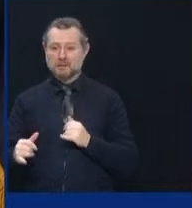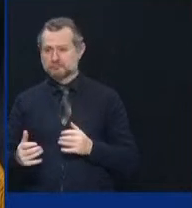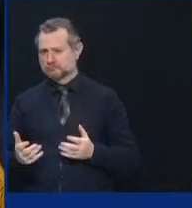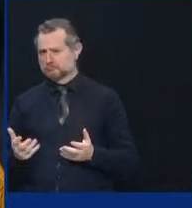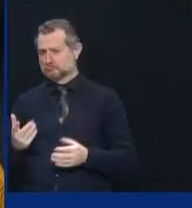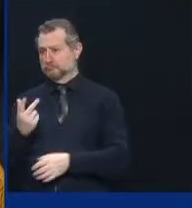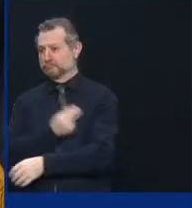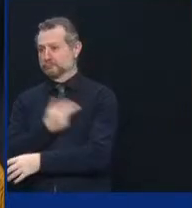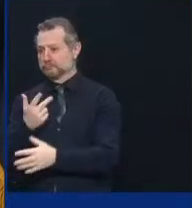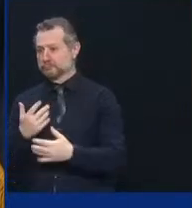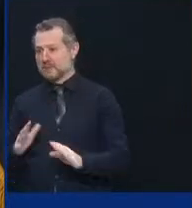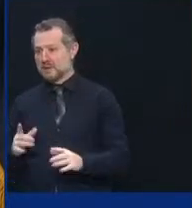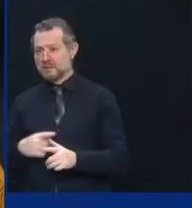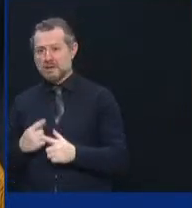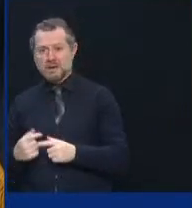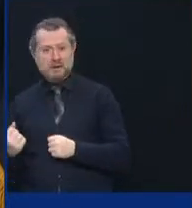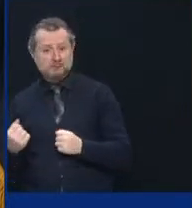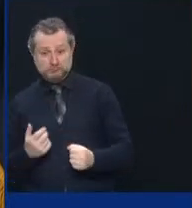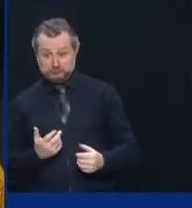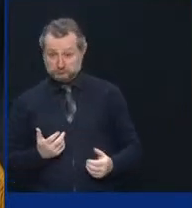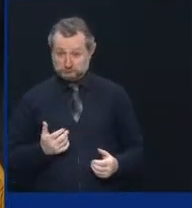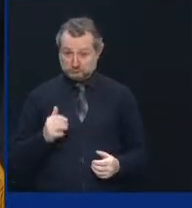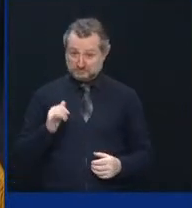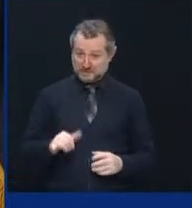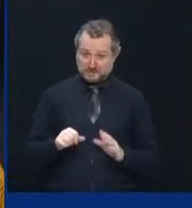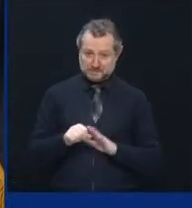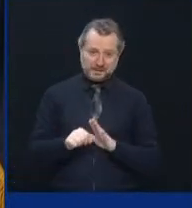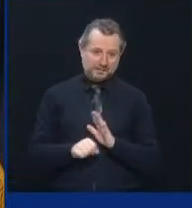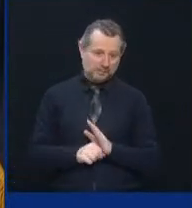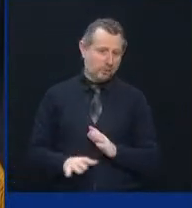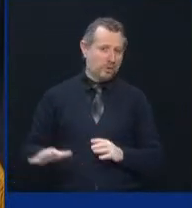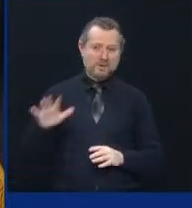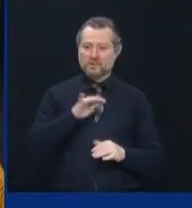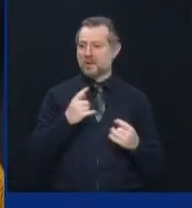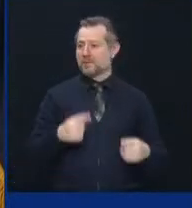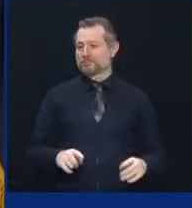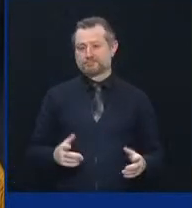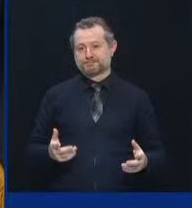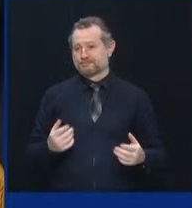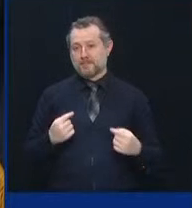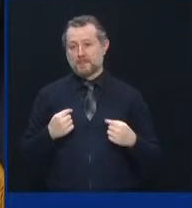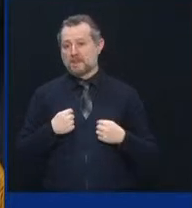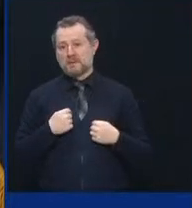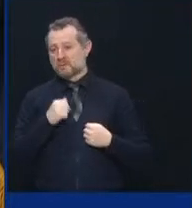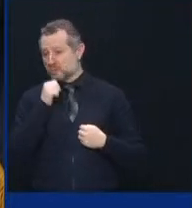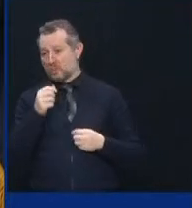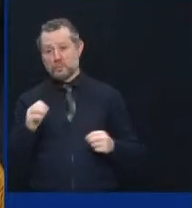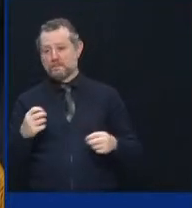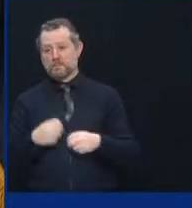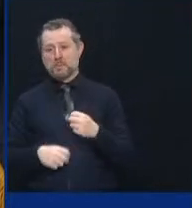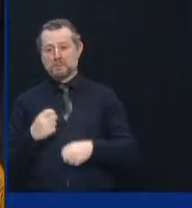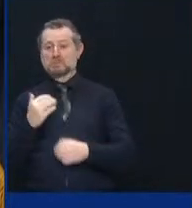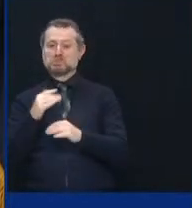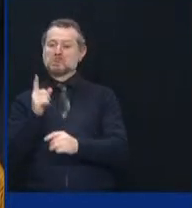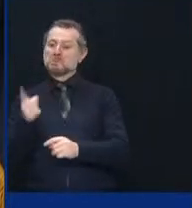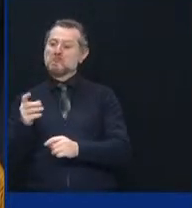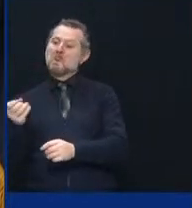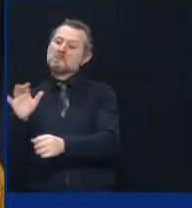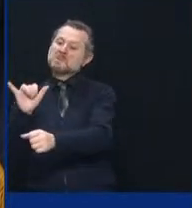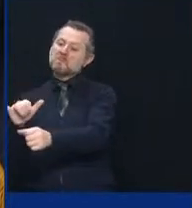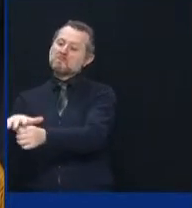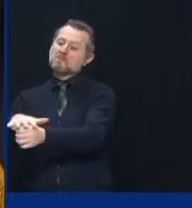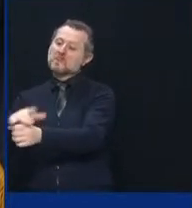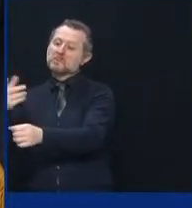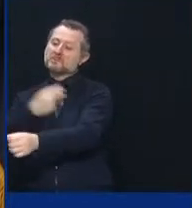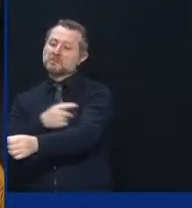statewide phenomenon. But I do not have a problem with restricting a site when you are targeting a